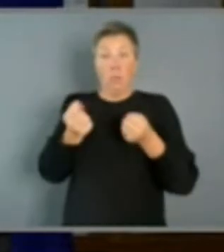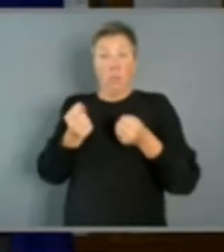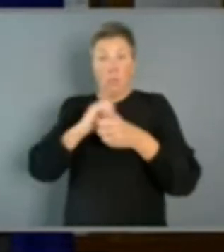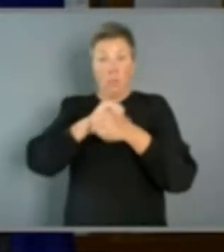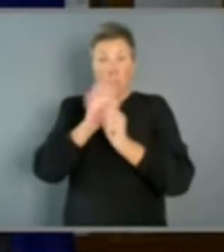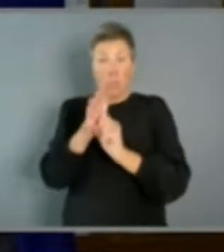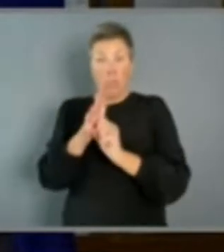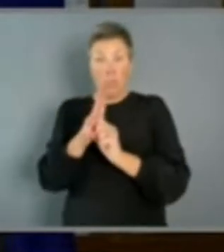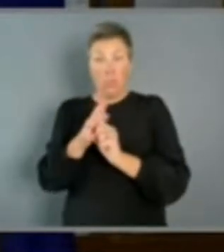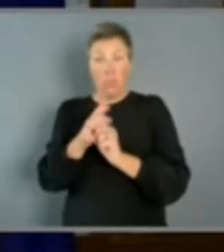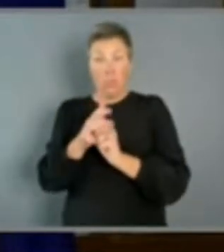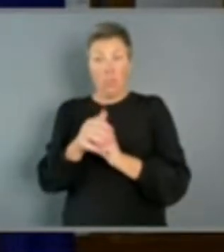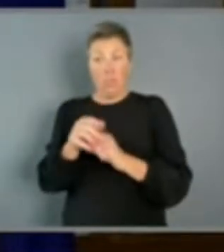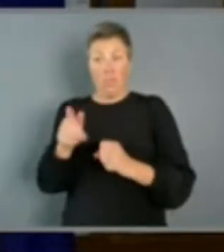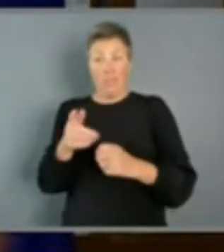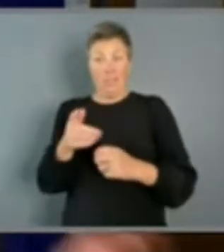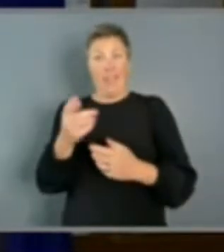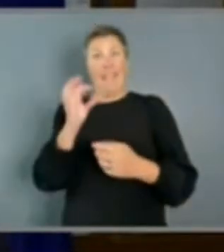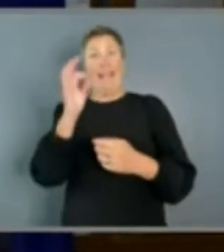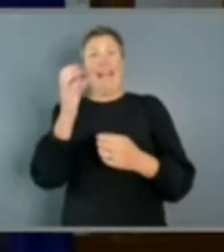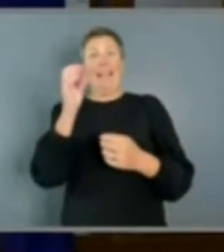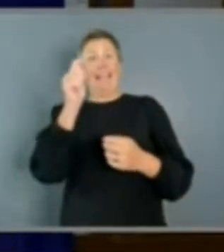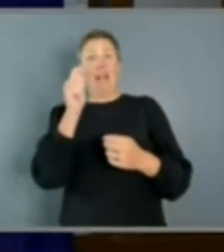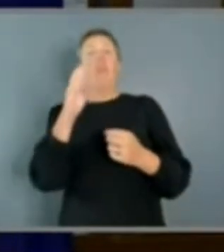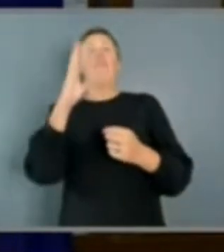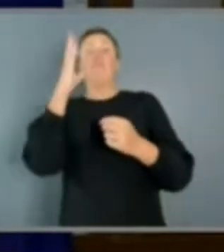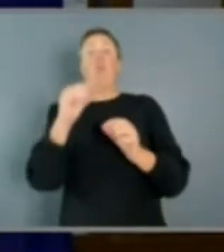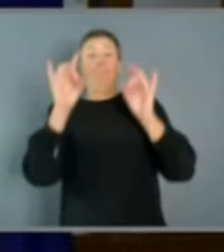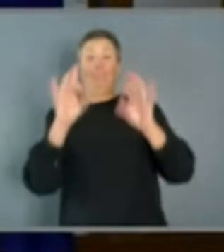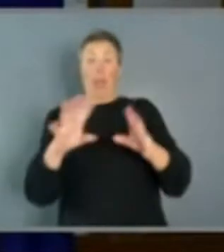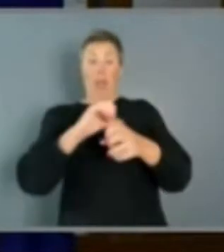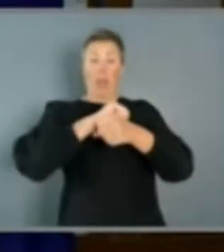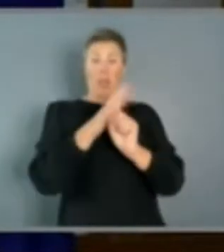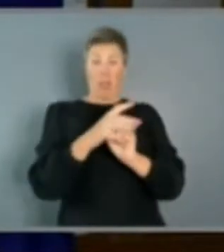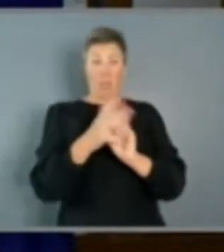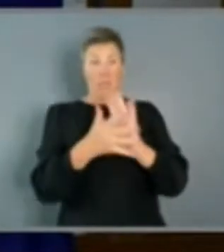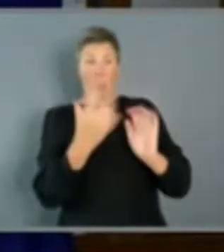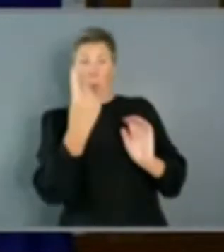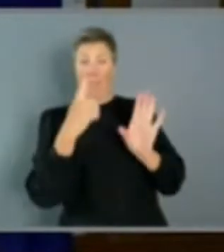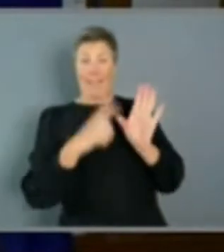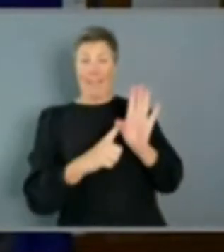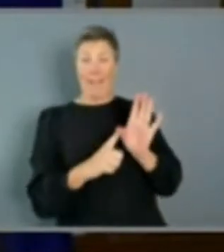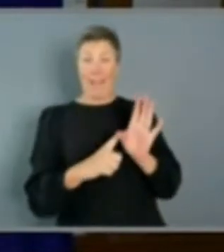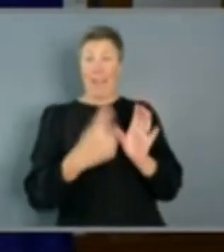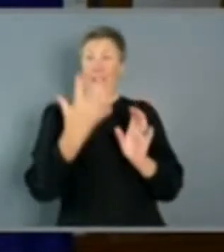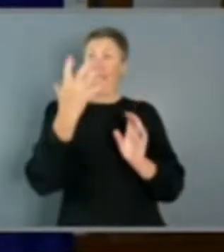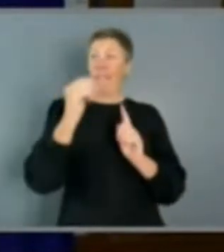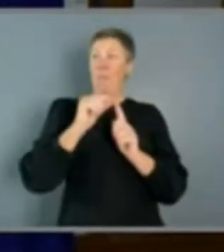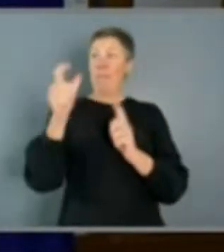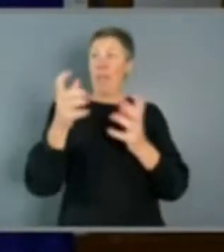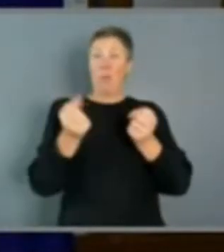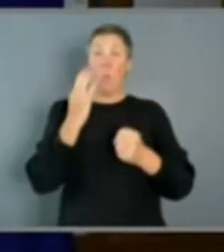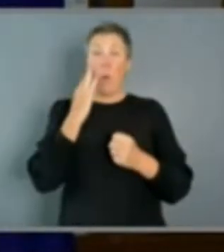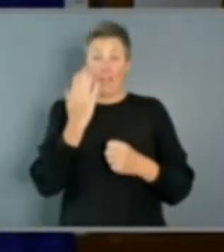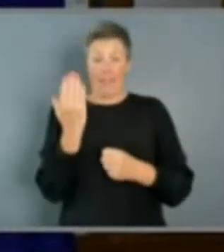diagnosed in the last couple of weeks from the beginning of the pandemic. recognising that they do not have the